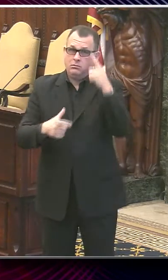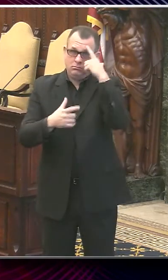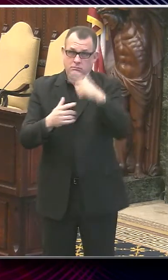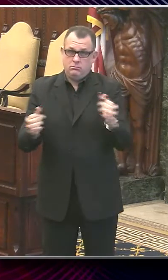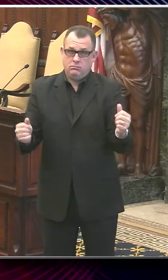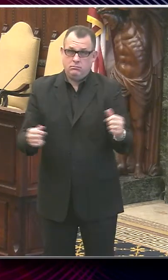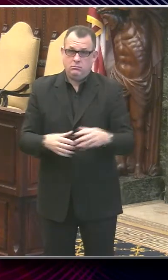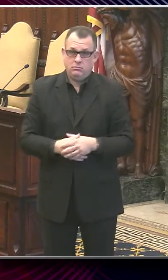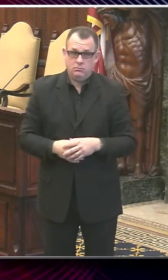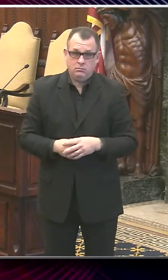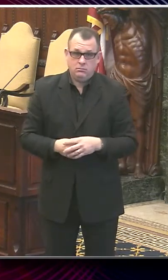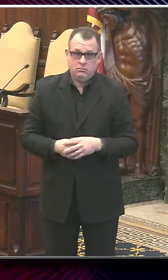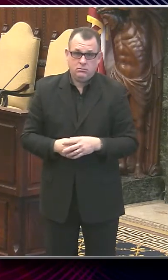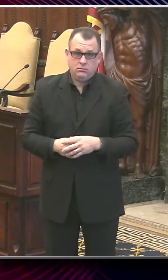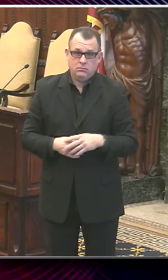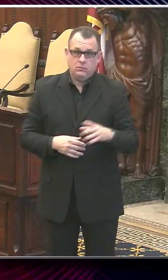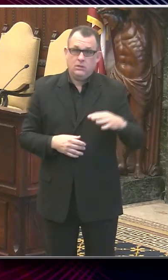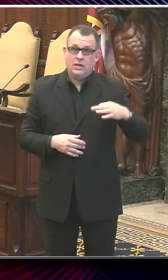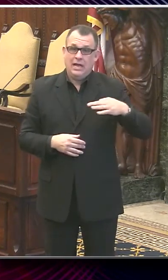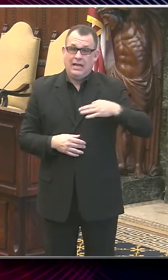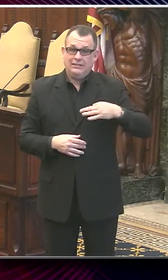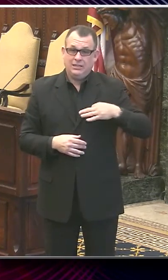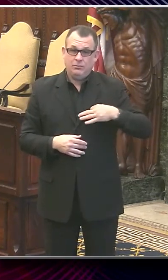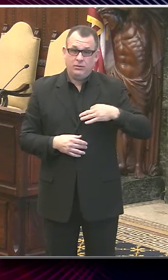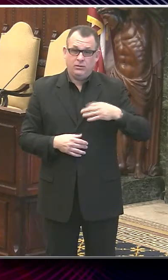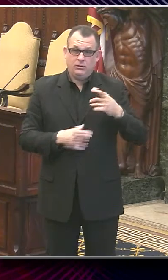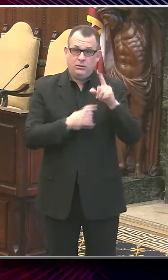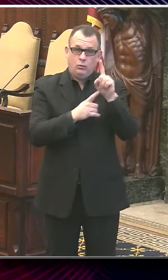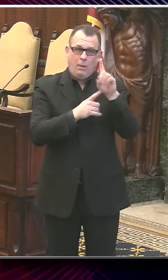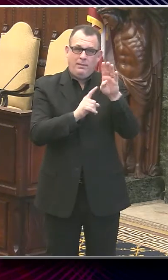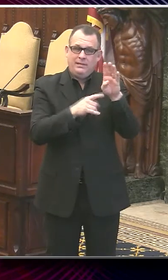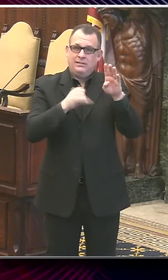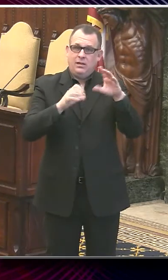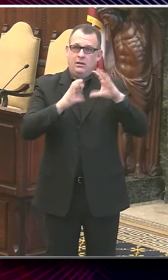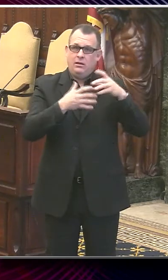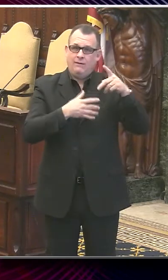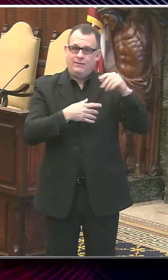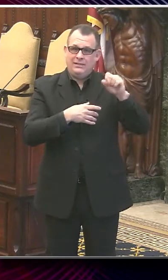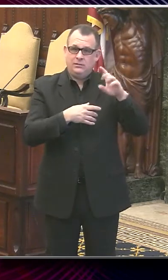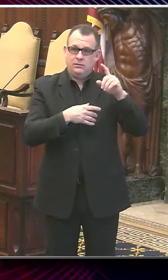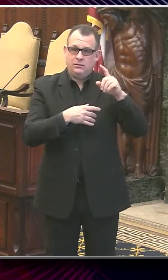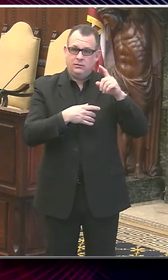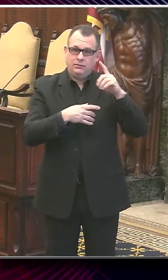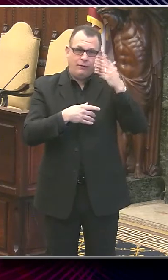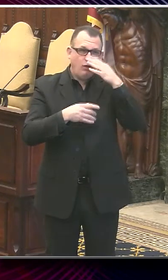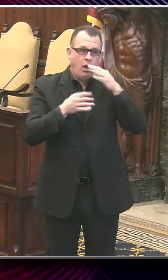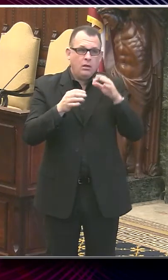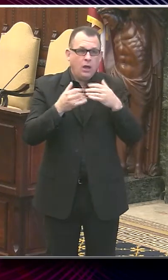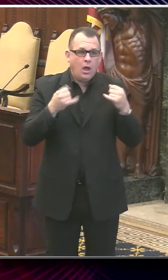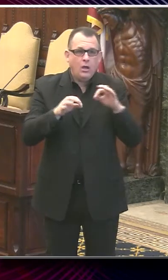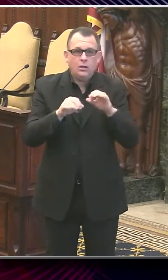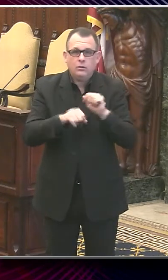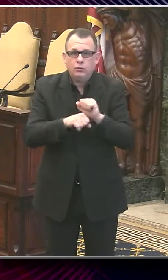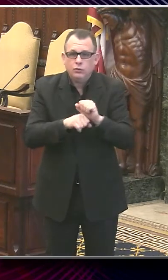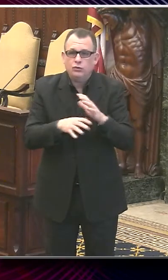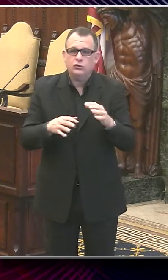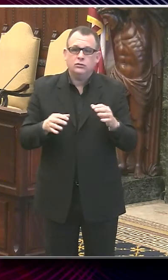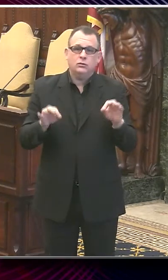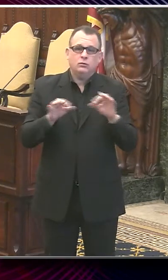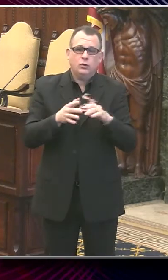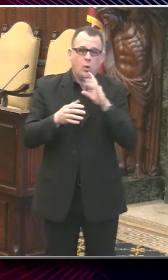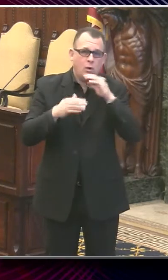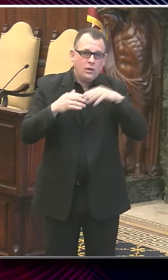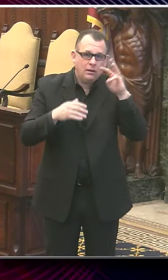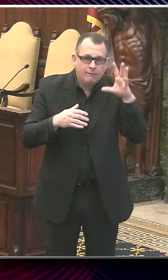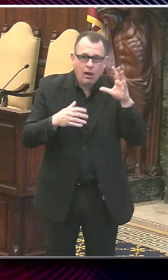vaccine eligibility. We're still in phase 1B. That's people who are frontline essential workers, people over the age of 65, and people with high-risk